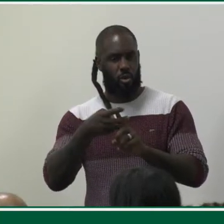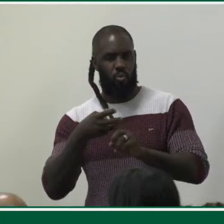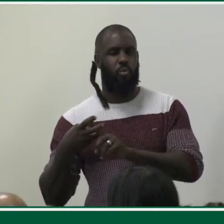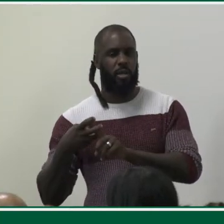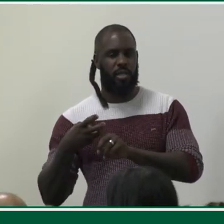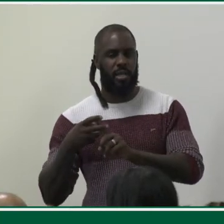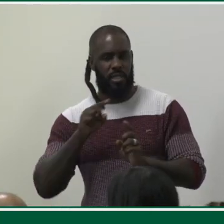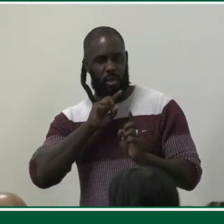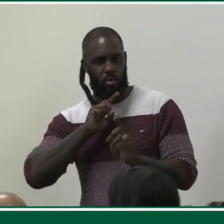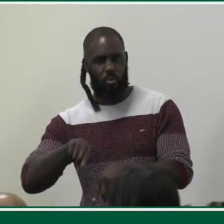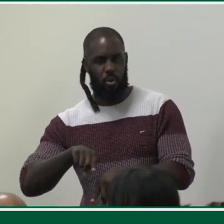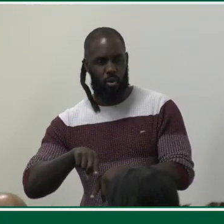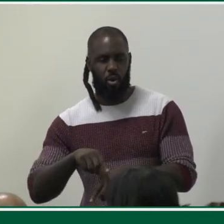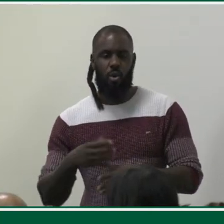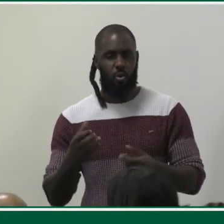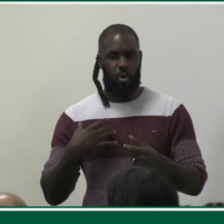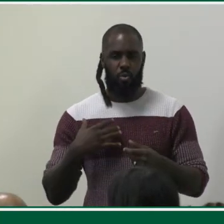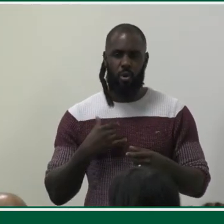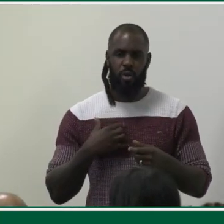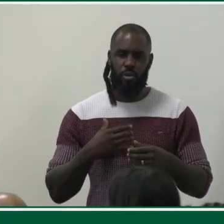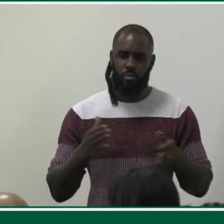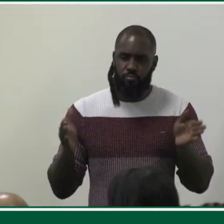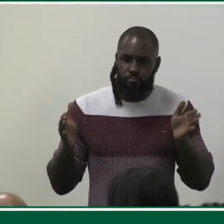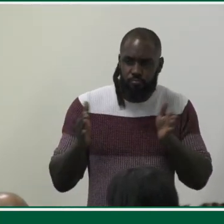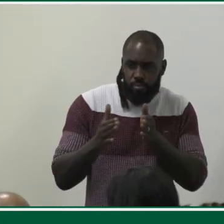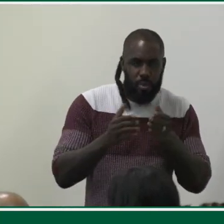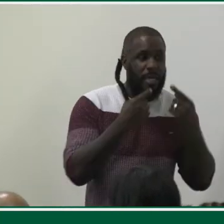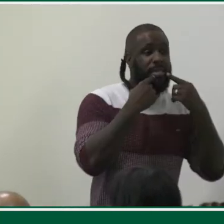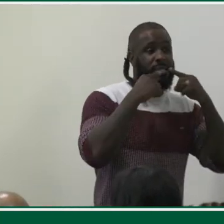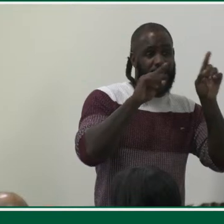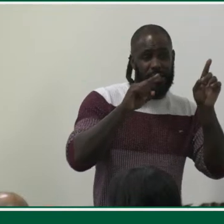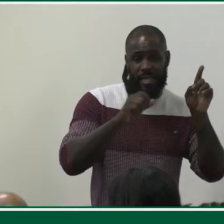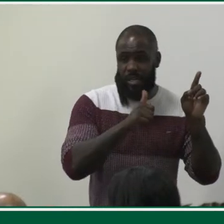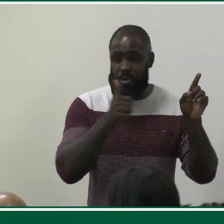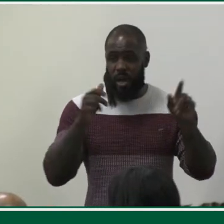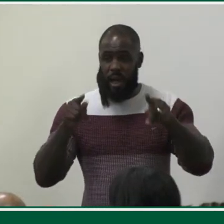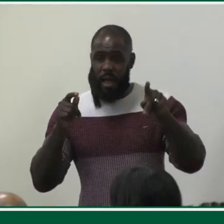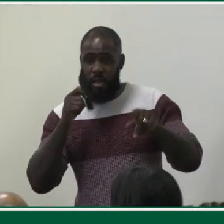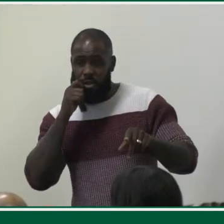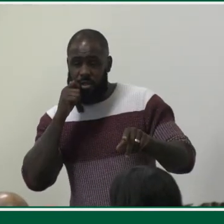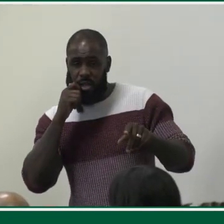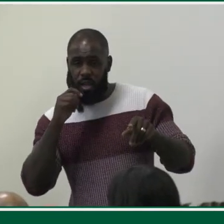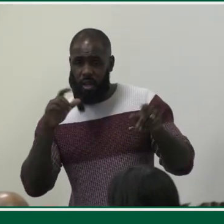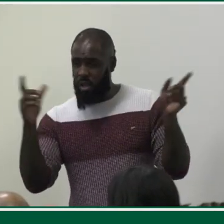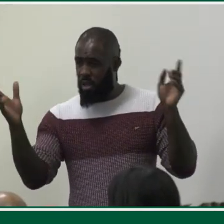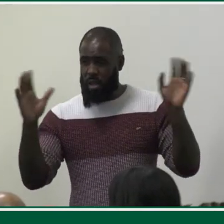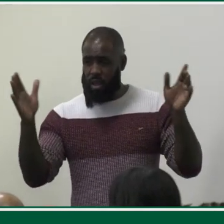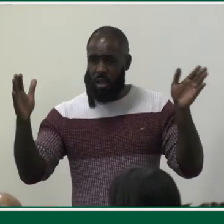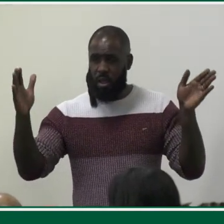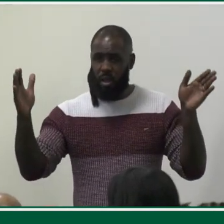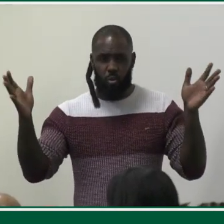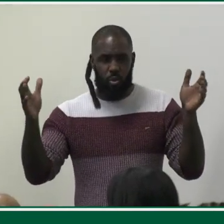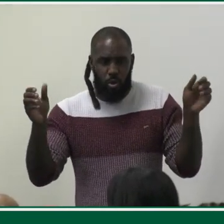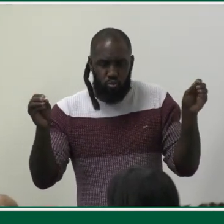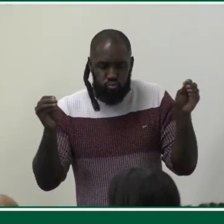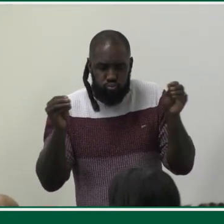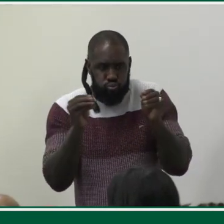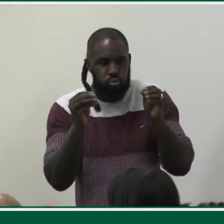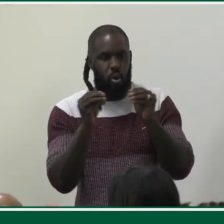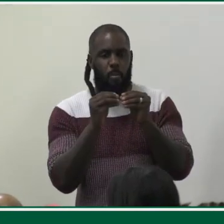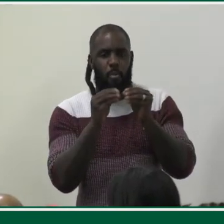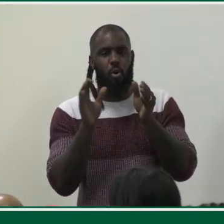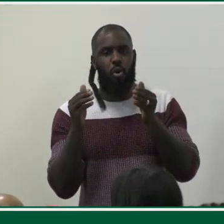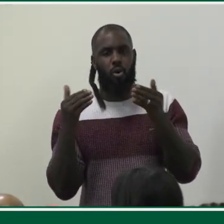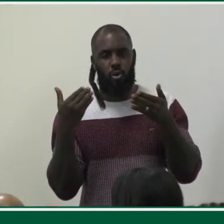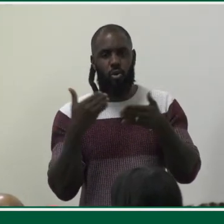it is our goal to close the achievement gap and to support our Black population of students so that they can succeed. So given that,